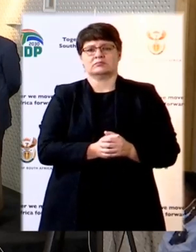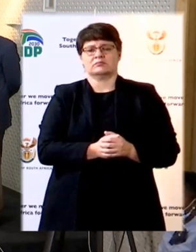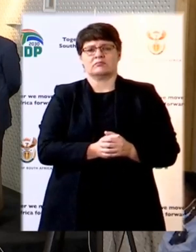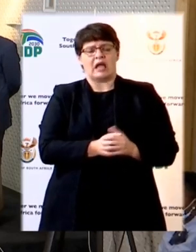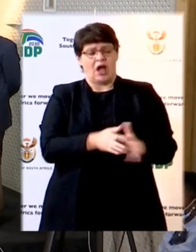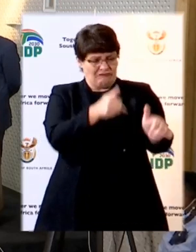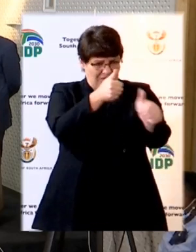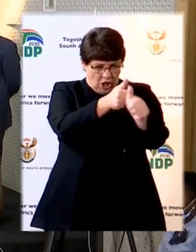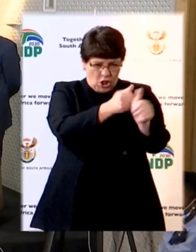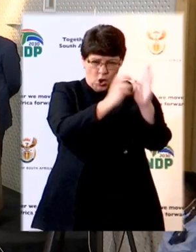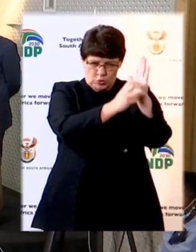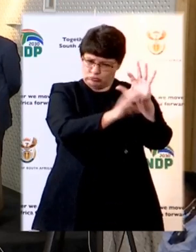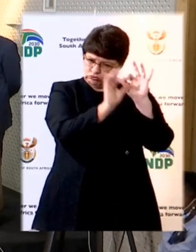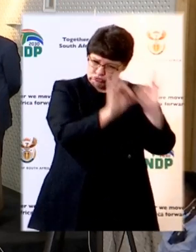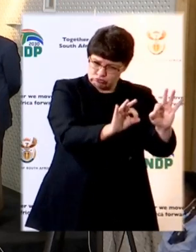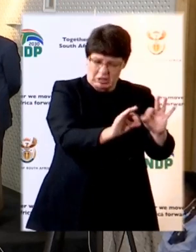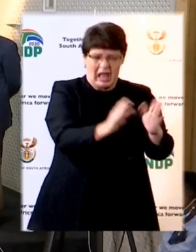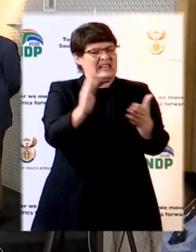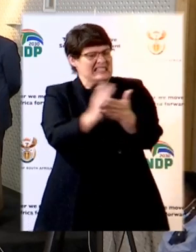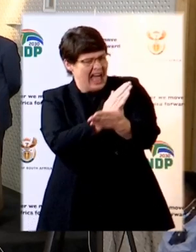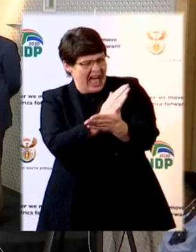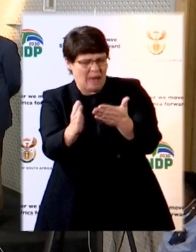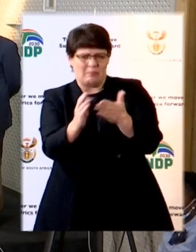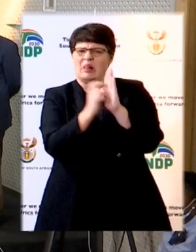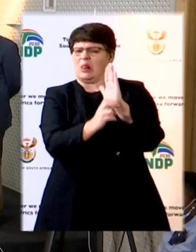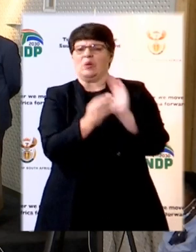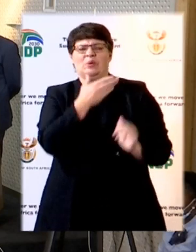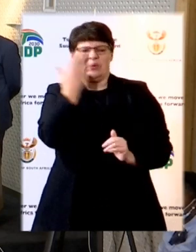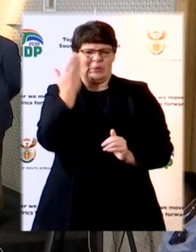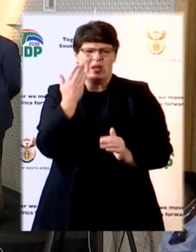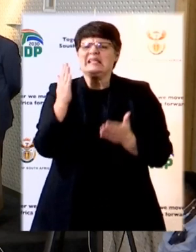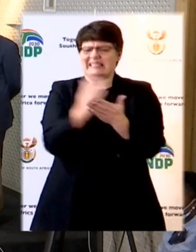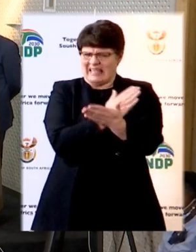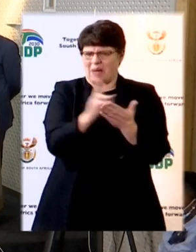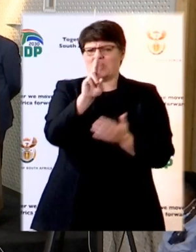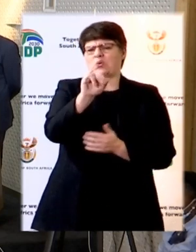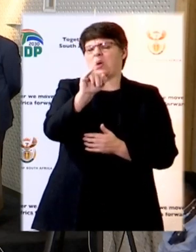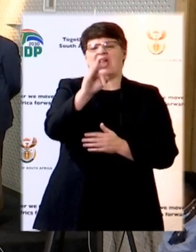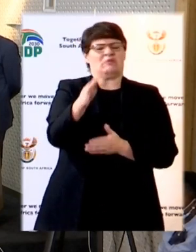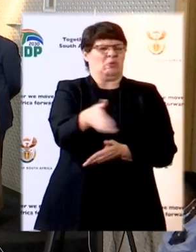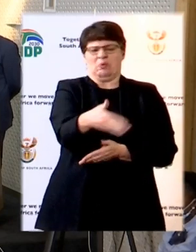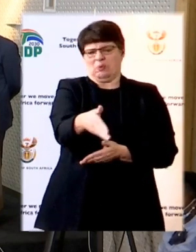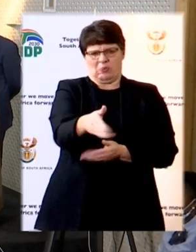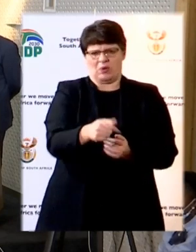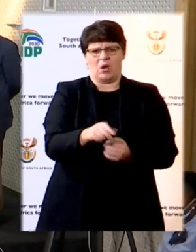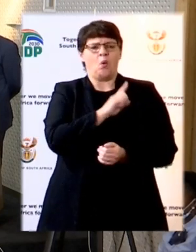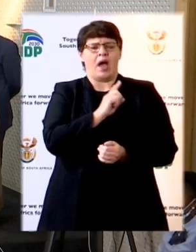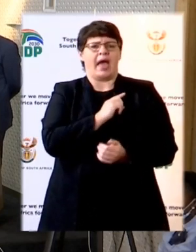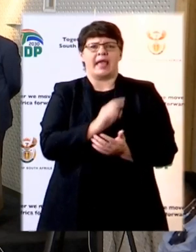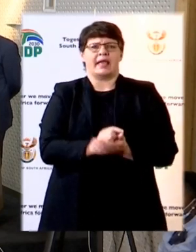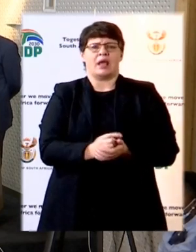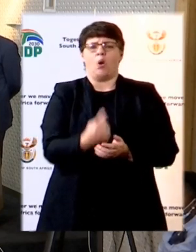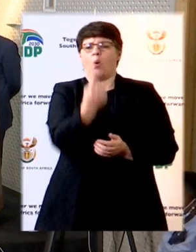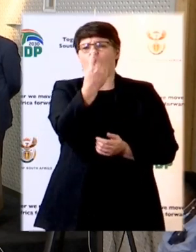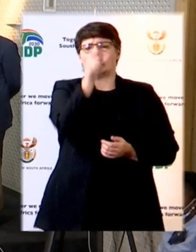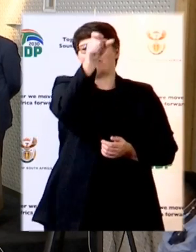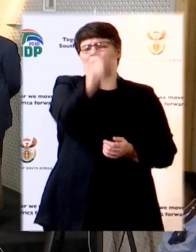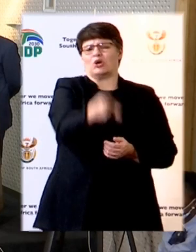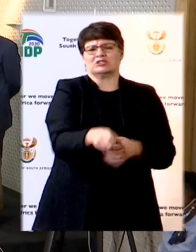certain things and they don't comply on certain things. They normally don't comply on the UIF part because we'll get it's a